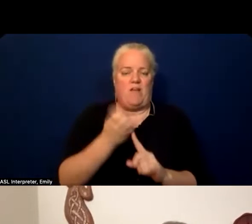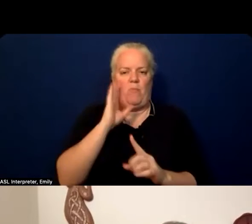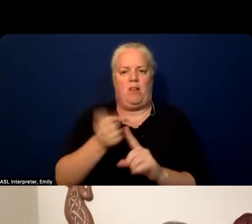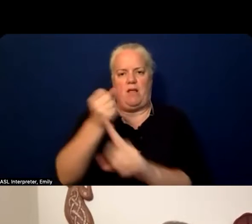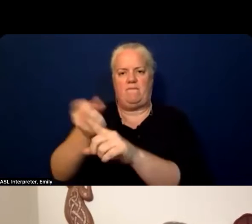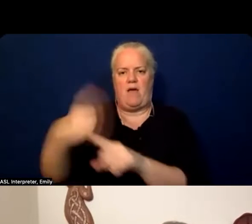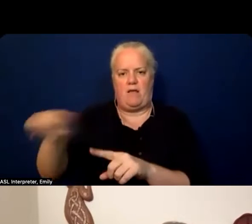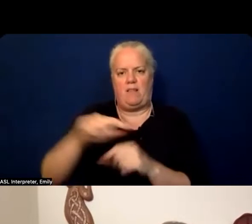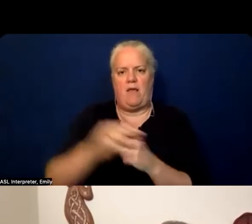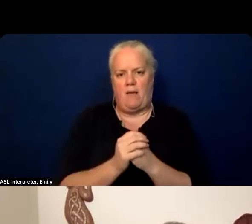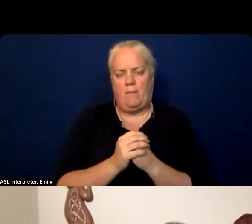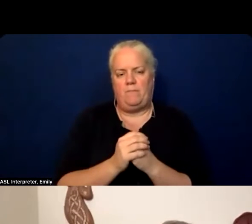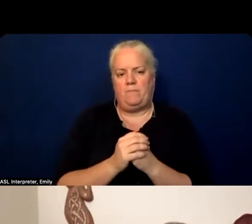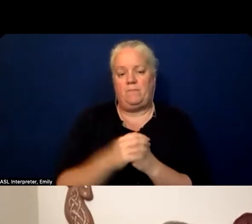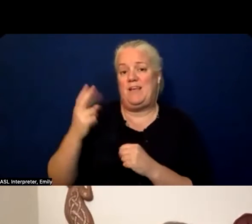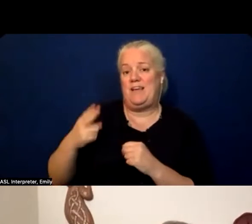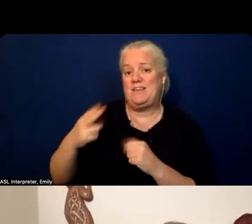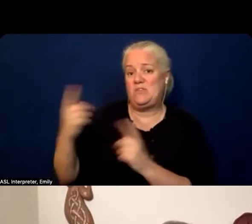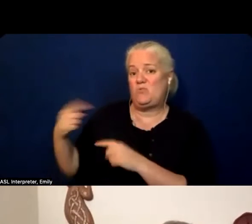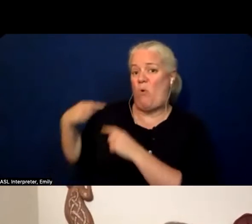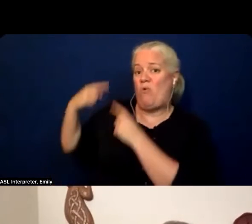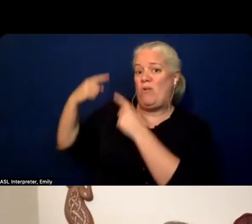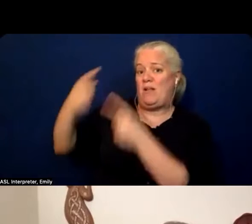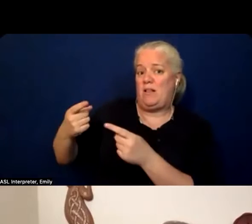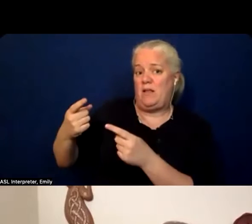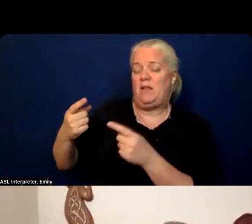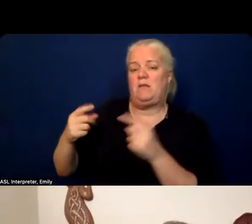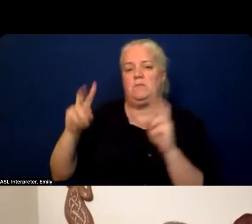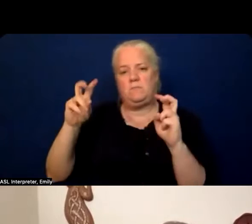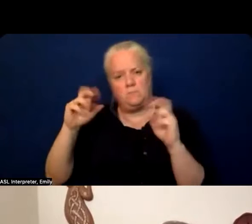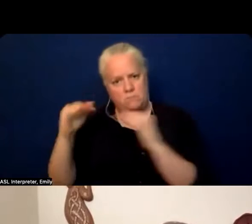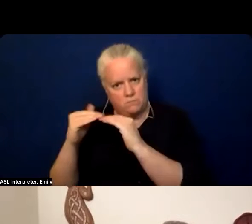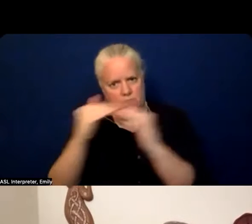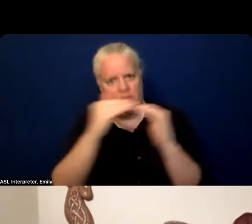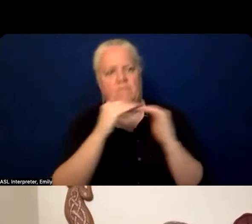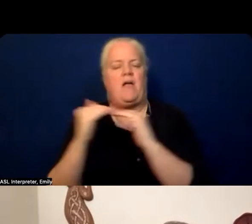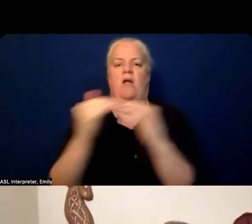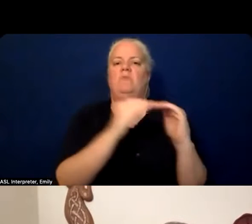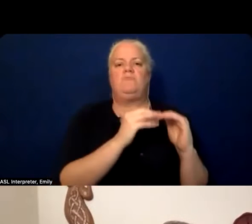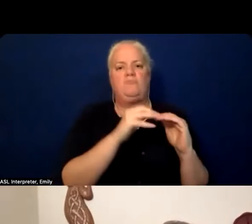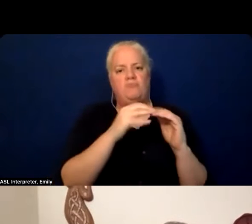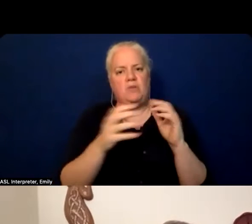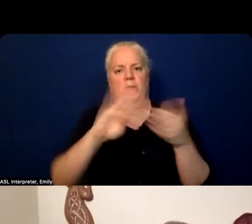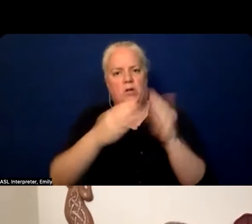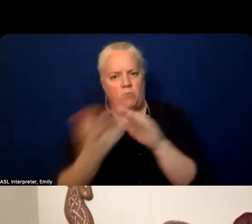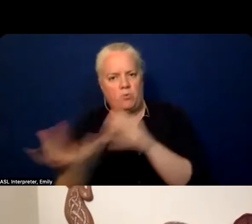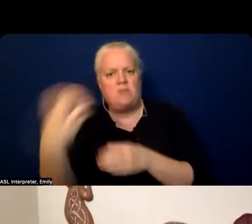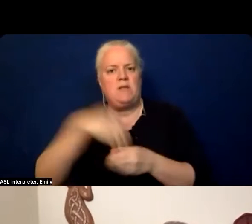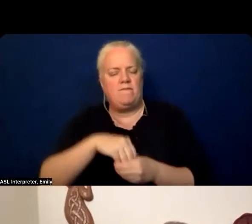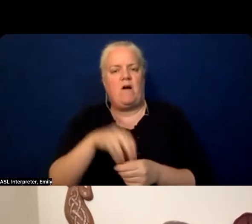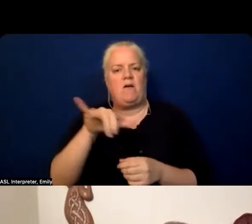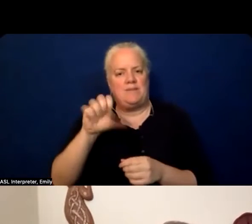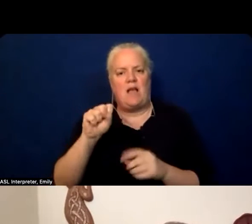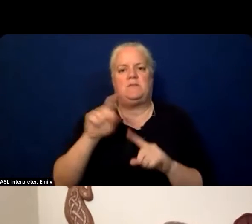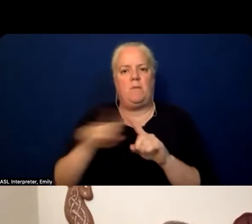historically, even though environmental justice is about fair treatment and meaningful involvement, most of what we think of